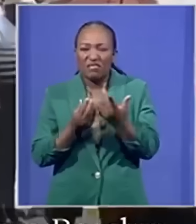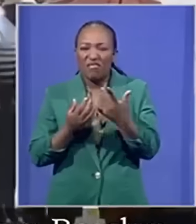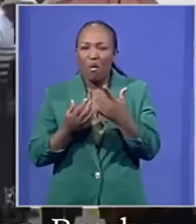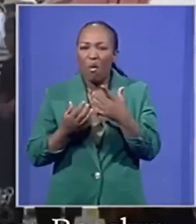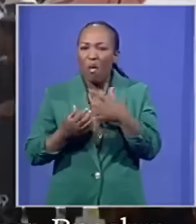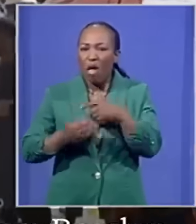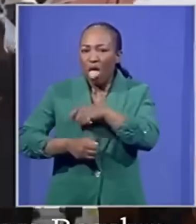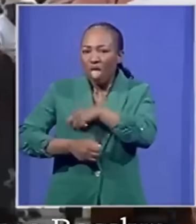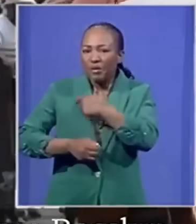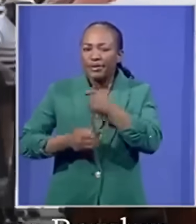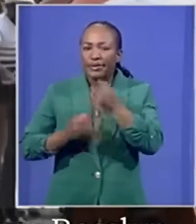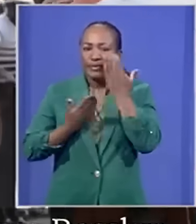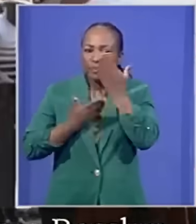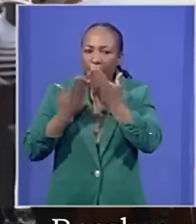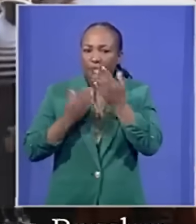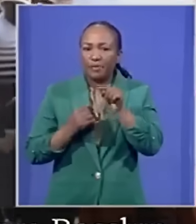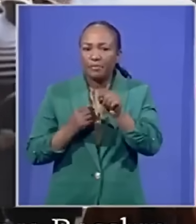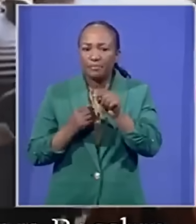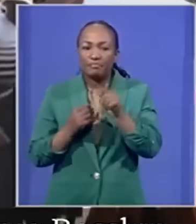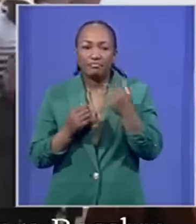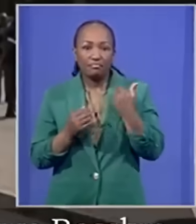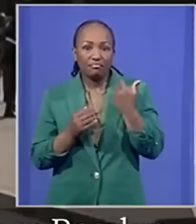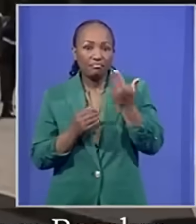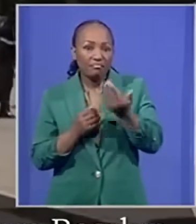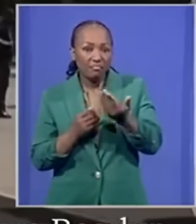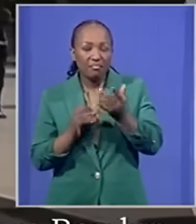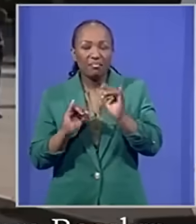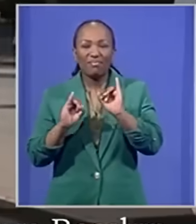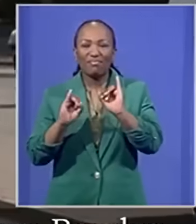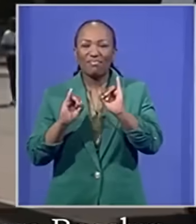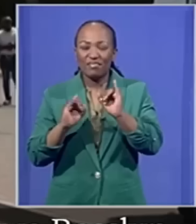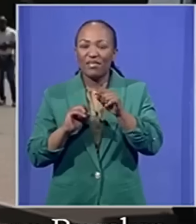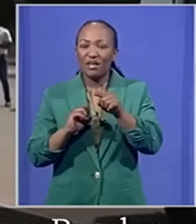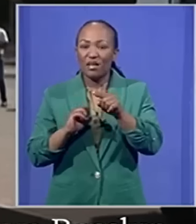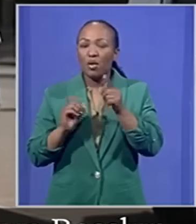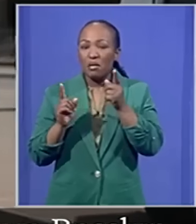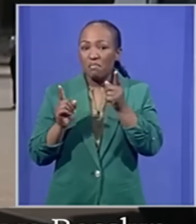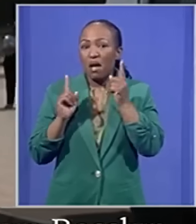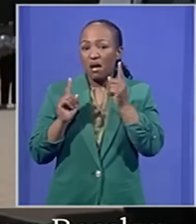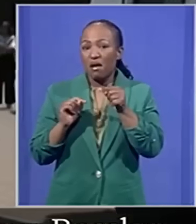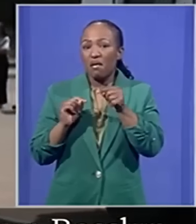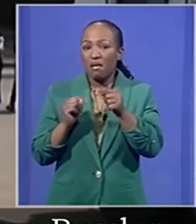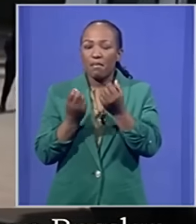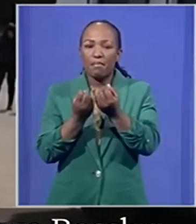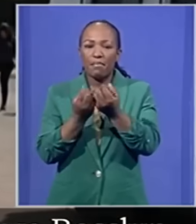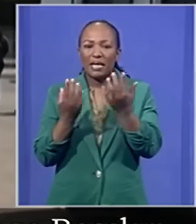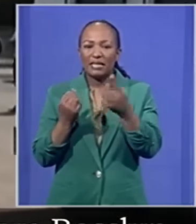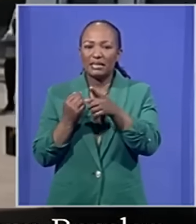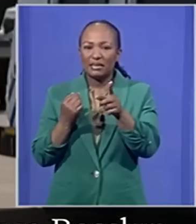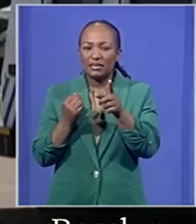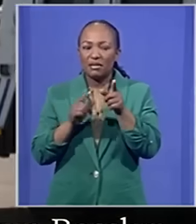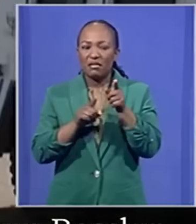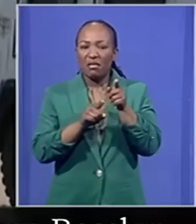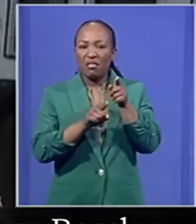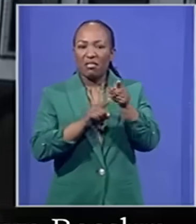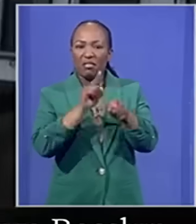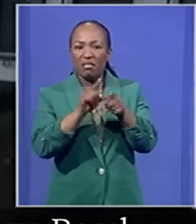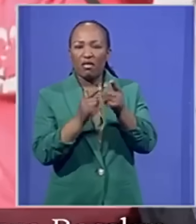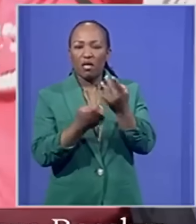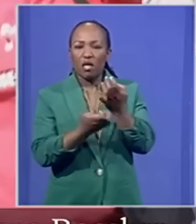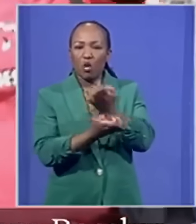le 15 mme go ya ka baitseanape se ke kotsi. Ba le bantsi ba supa ka monwana melao ya ikonomi